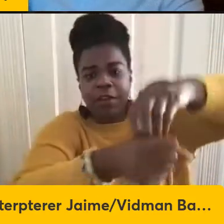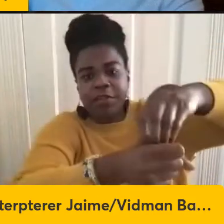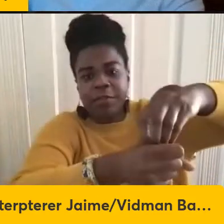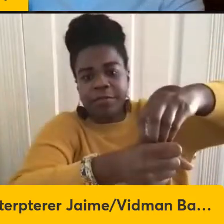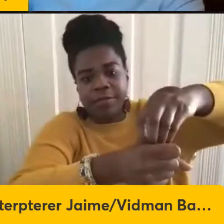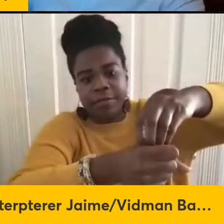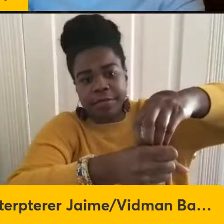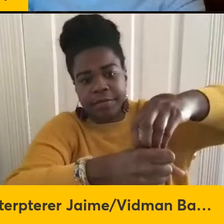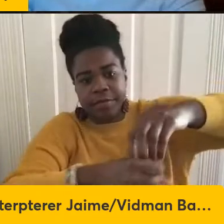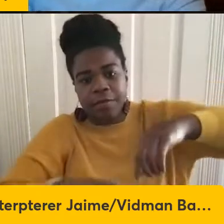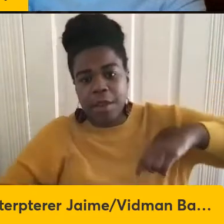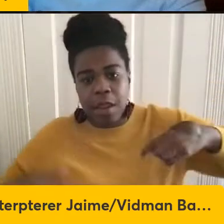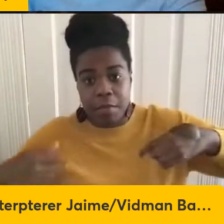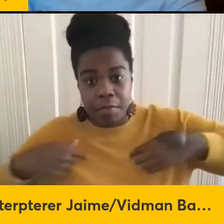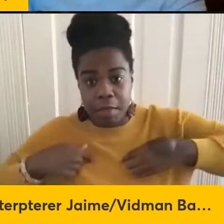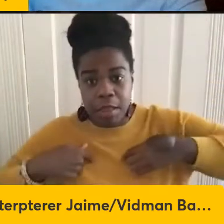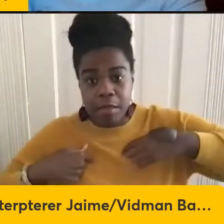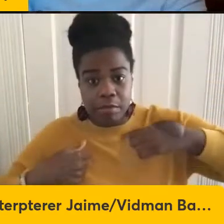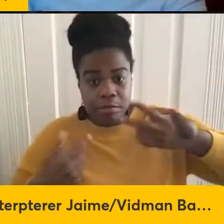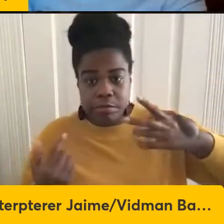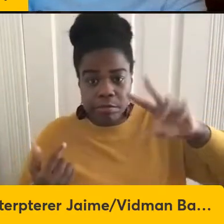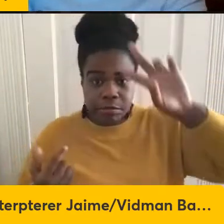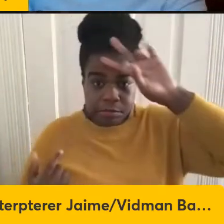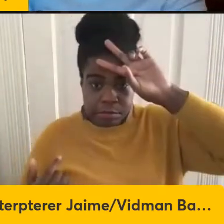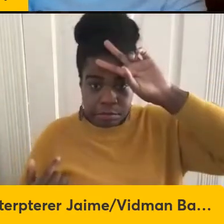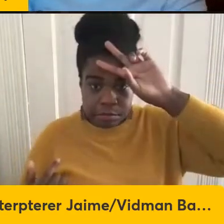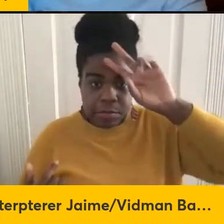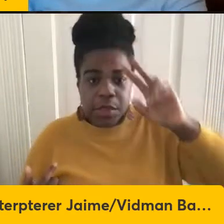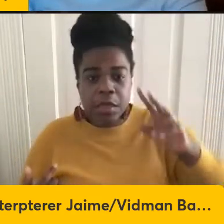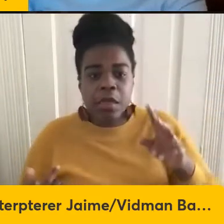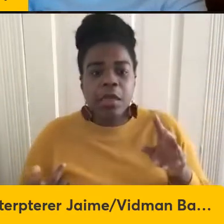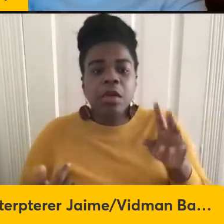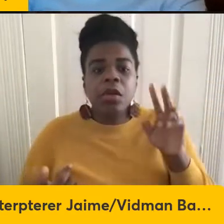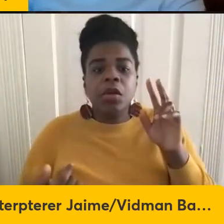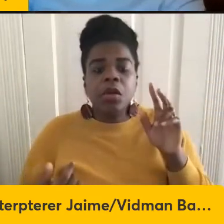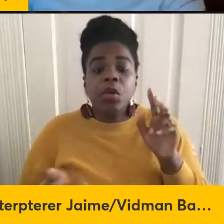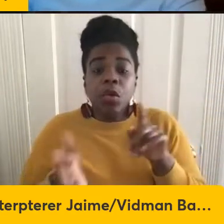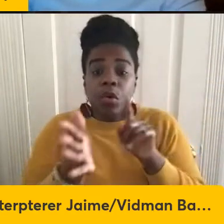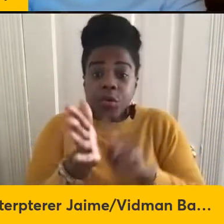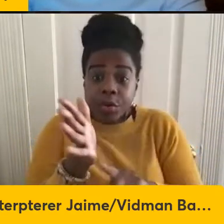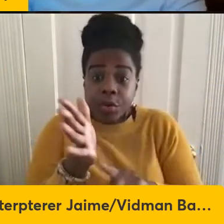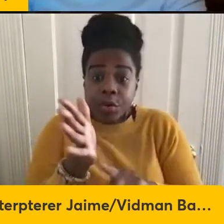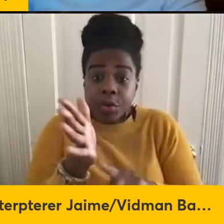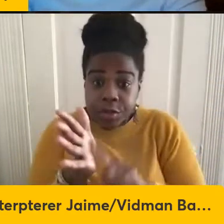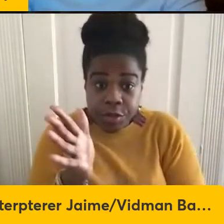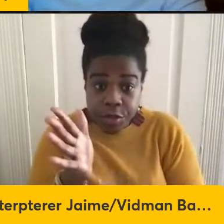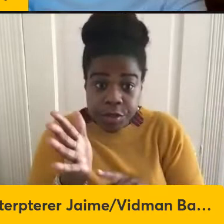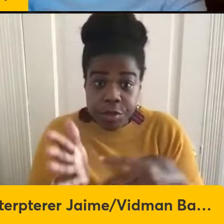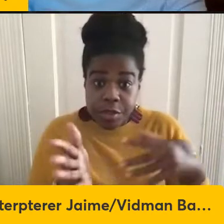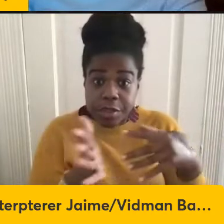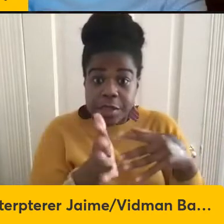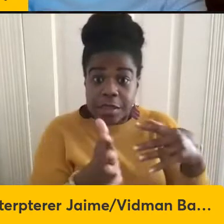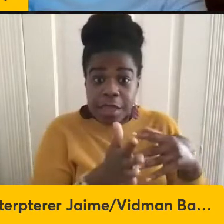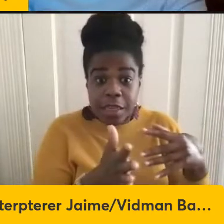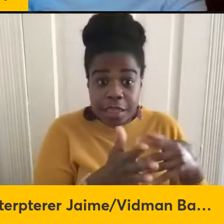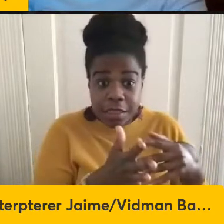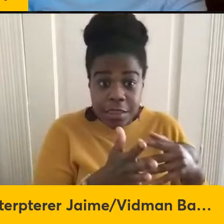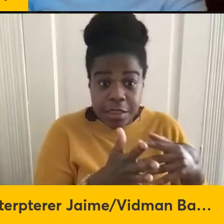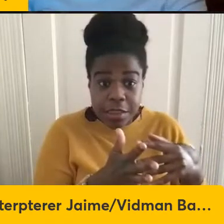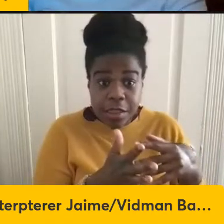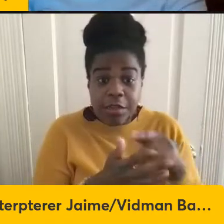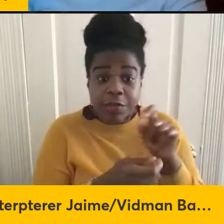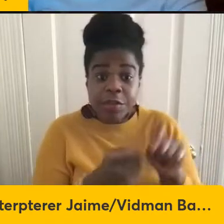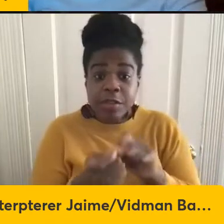didn't know. I mean, most people don't. That with when they're doing research studies on specific